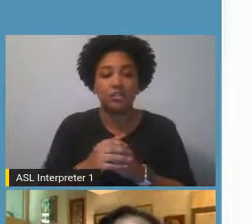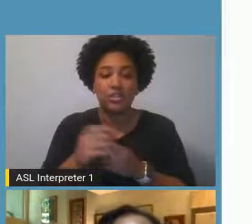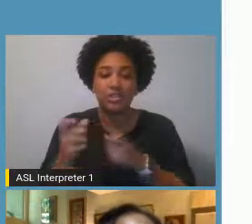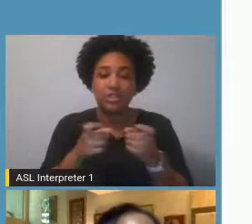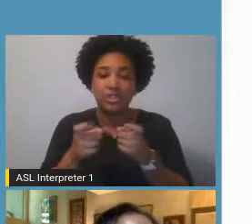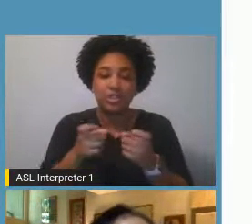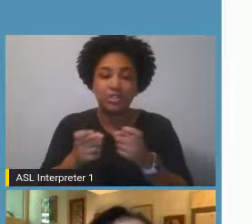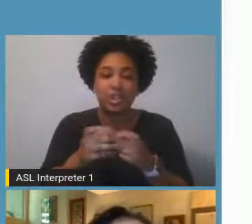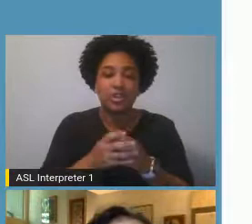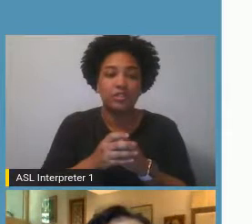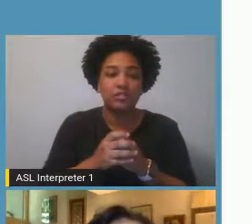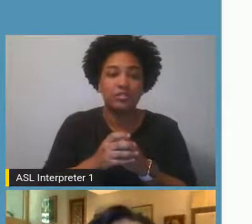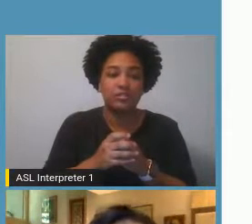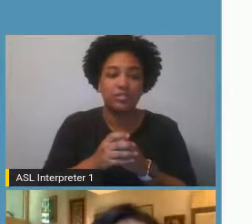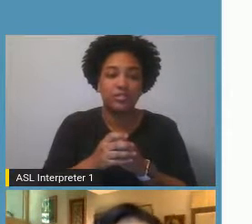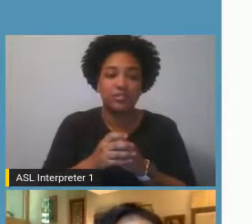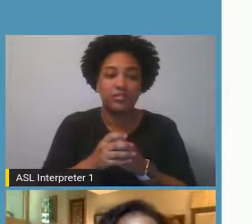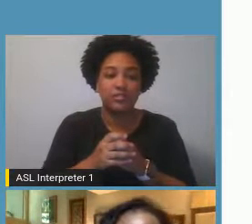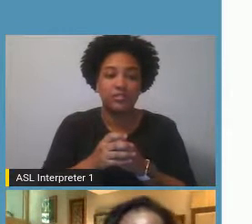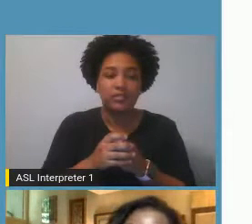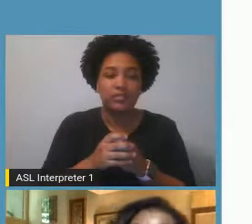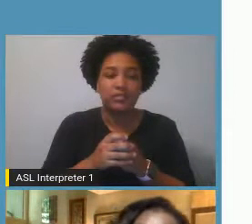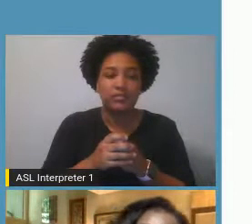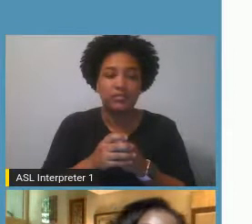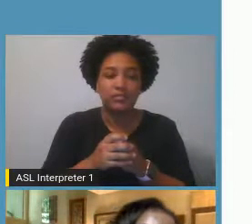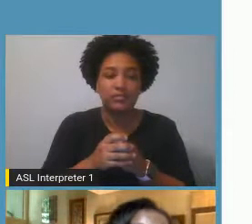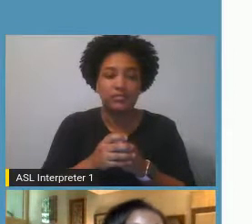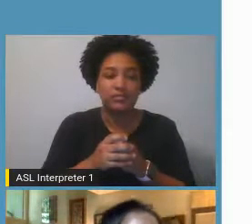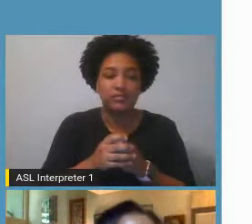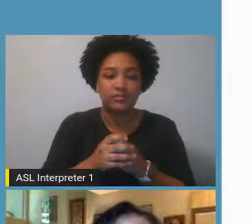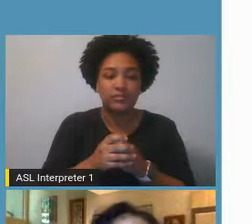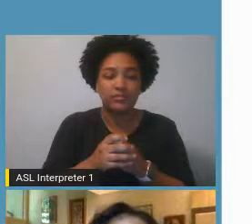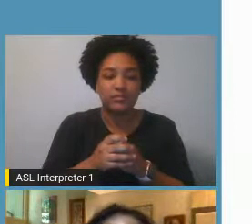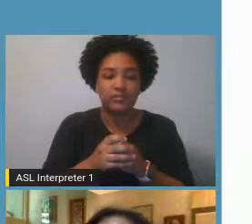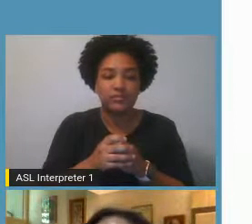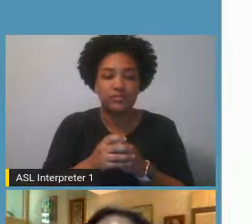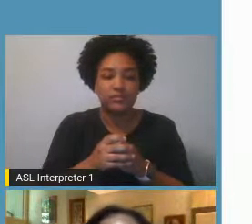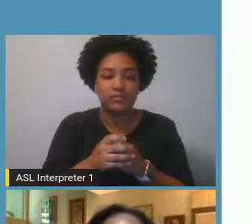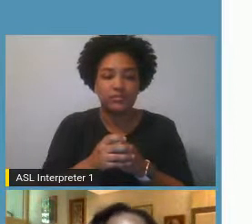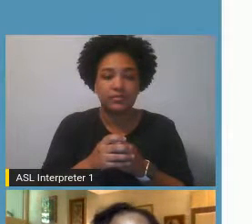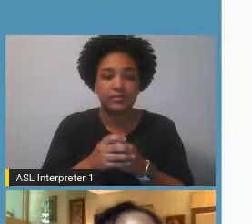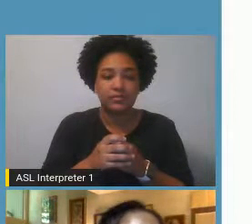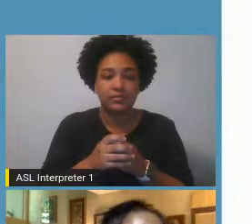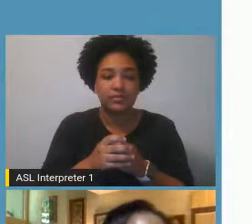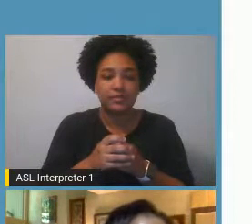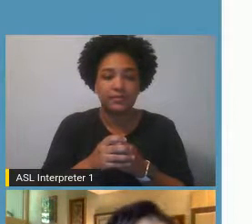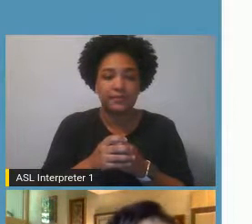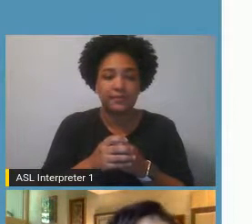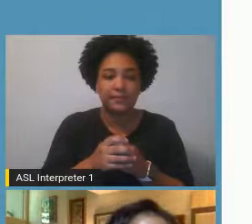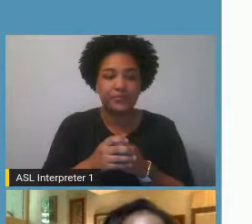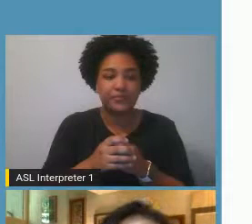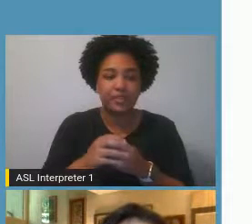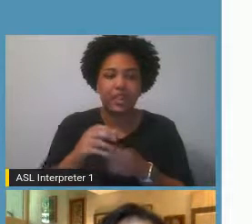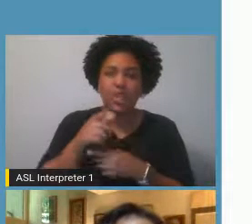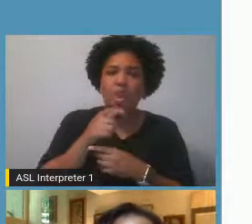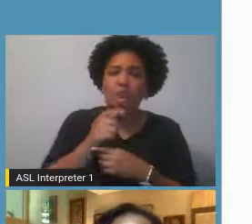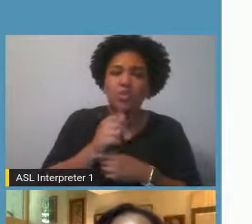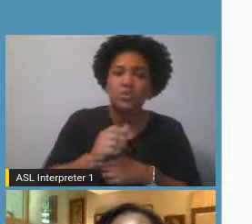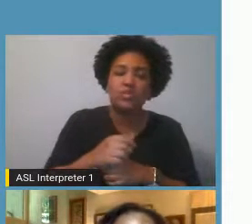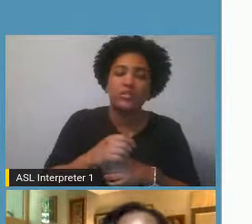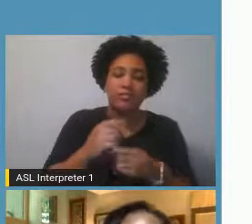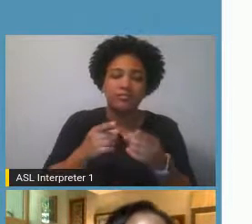objects. Working with your ID department, who is going to do the database integration? Who's going to write the scripts and